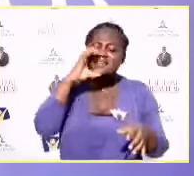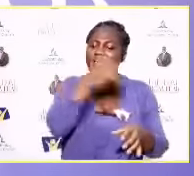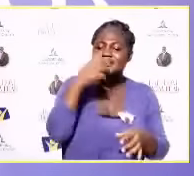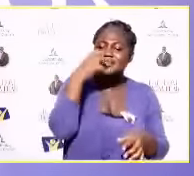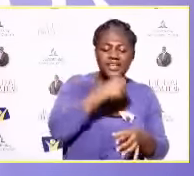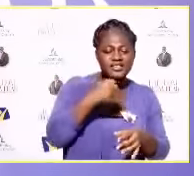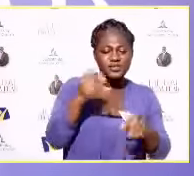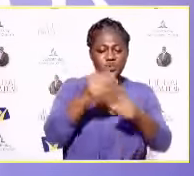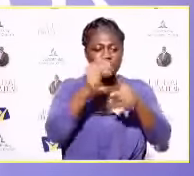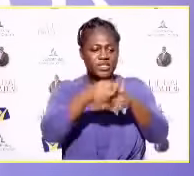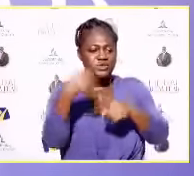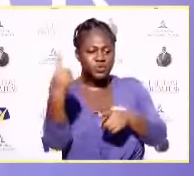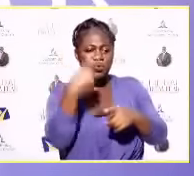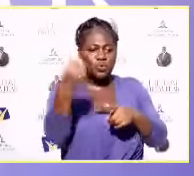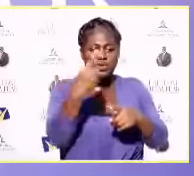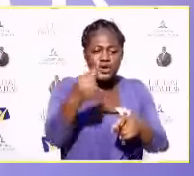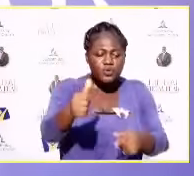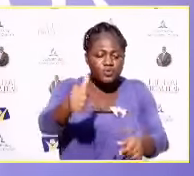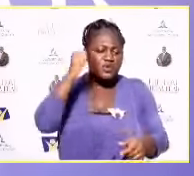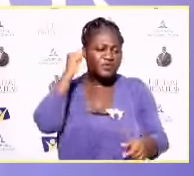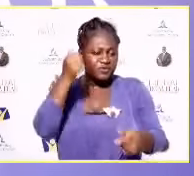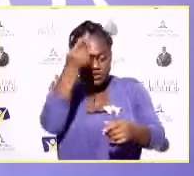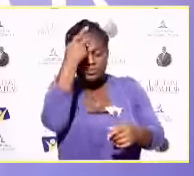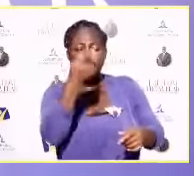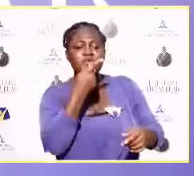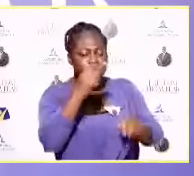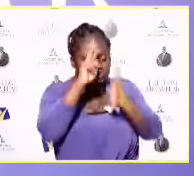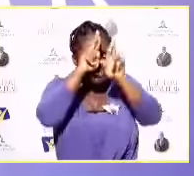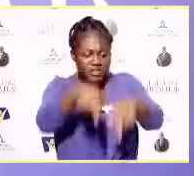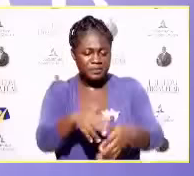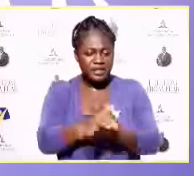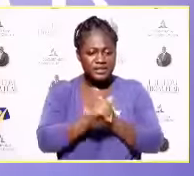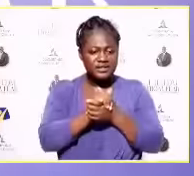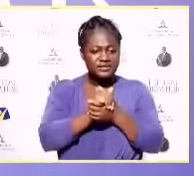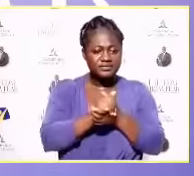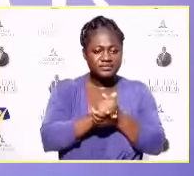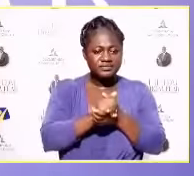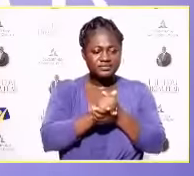disobedient to parents. What commandment is that?